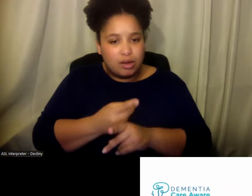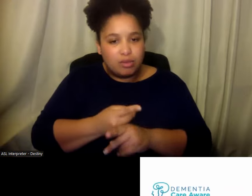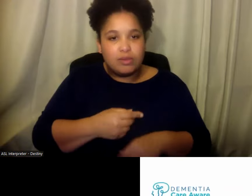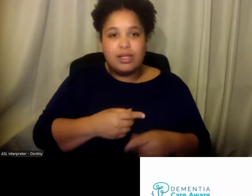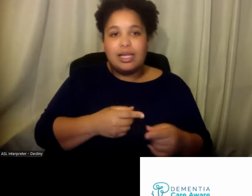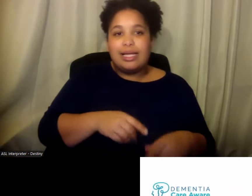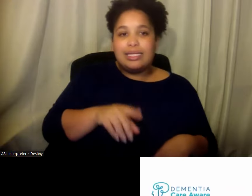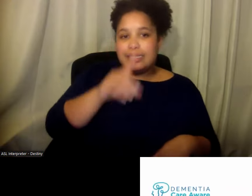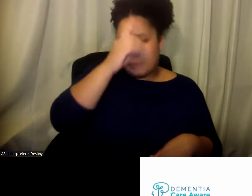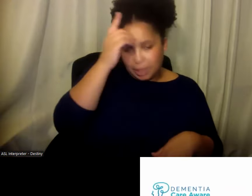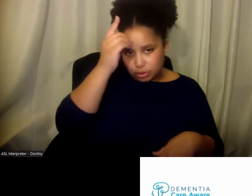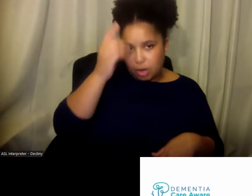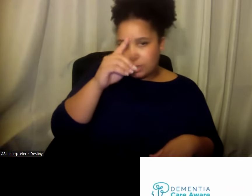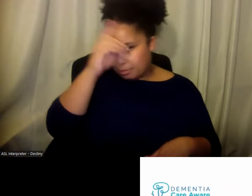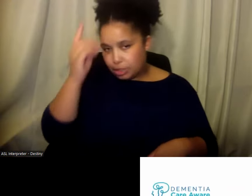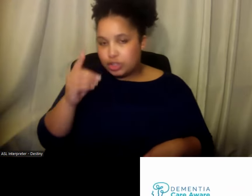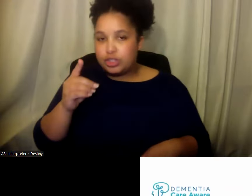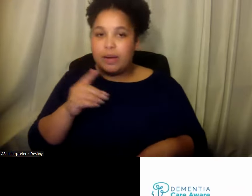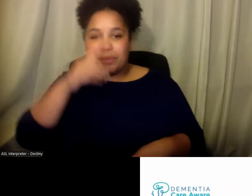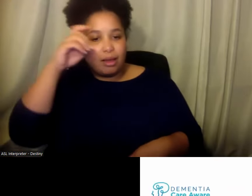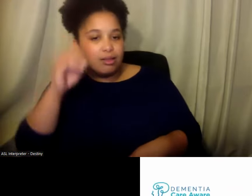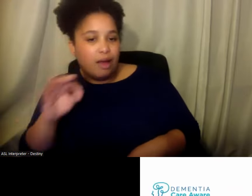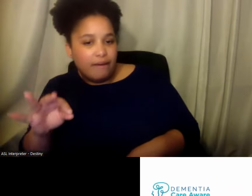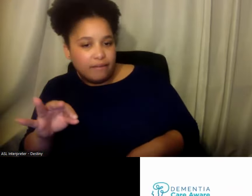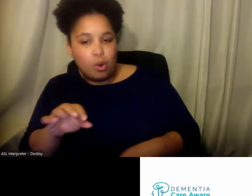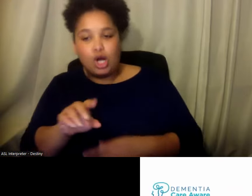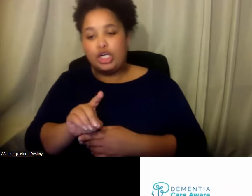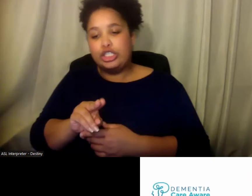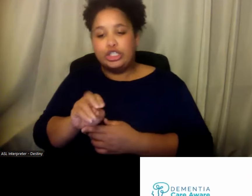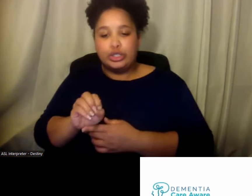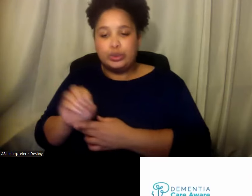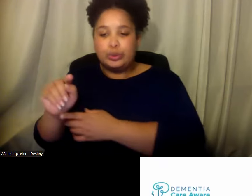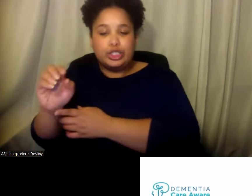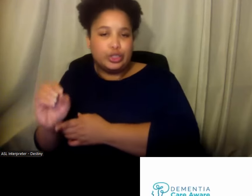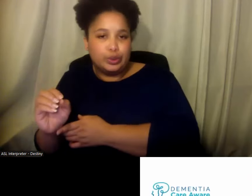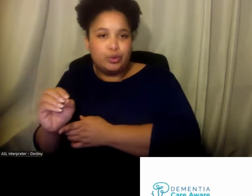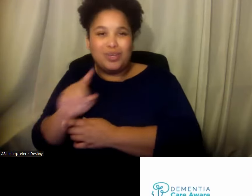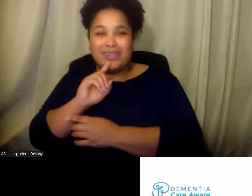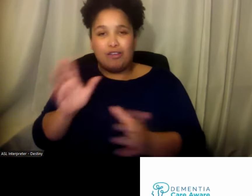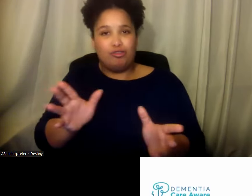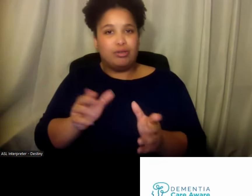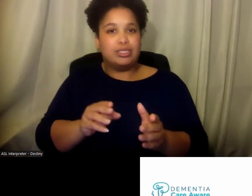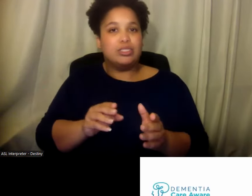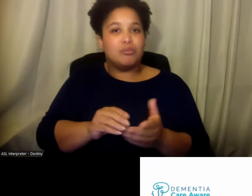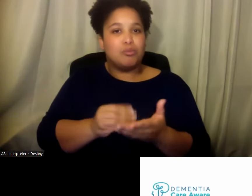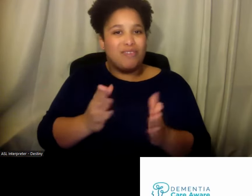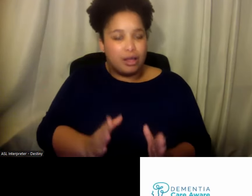to blah, blah, blah. And and trying to encourage providers and give them the tools to be more